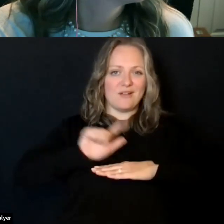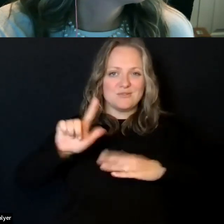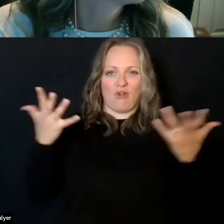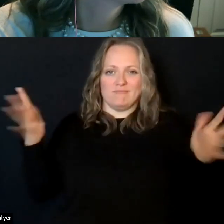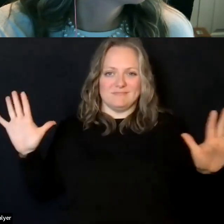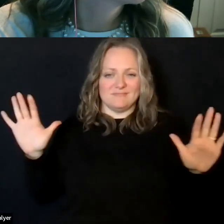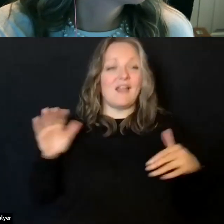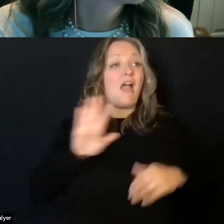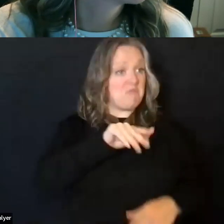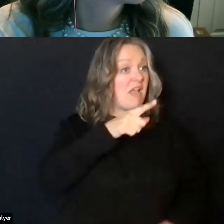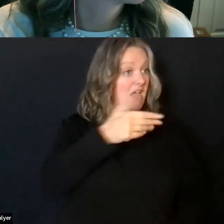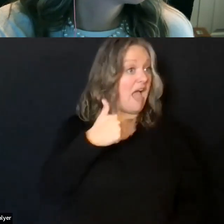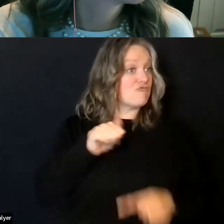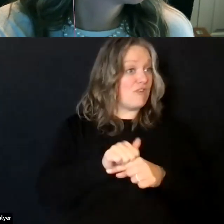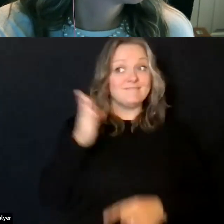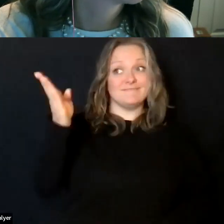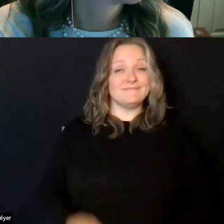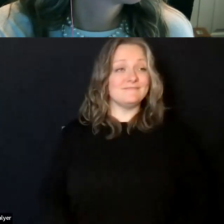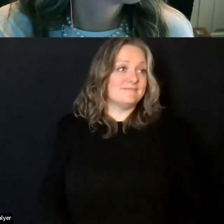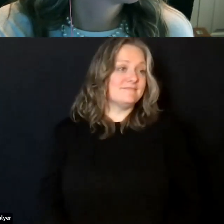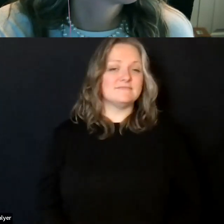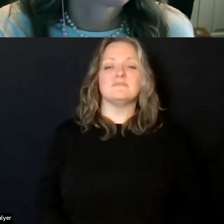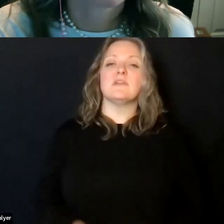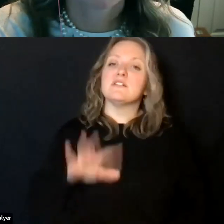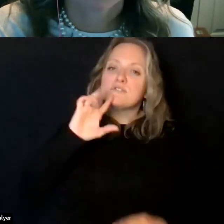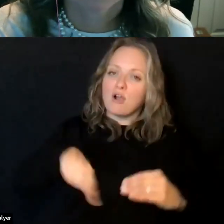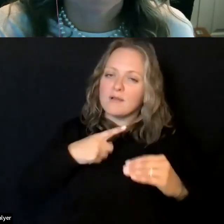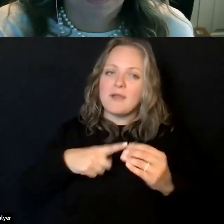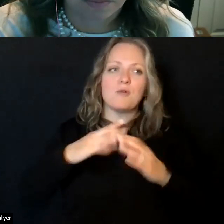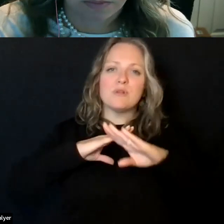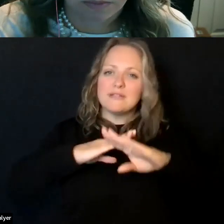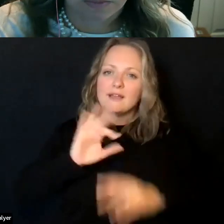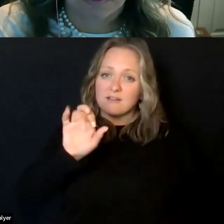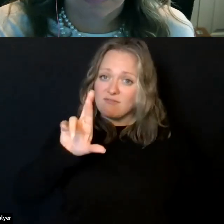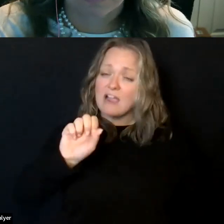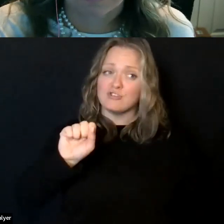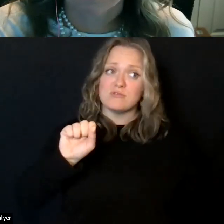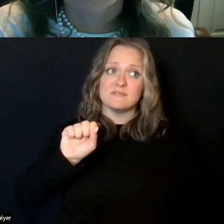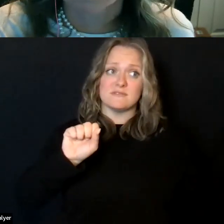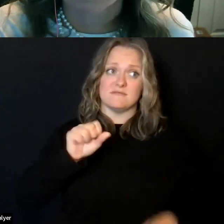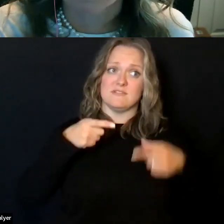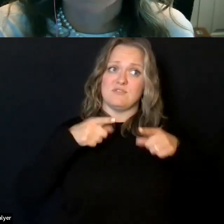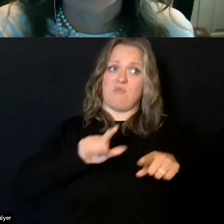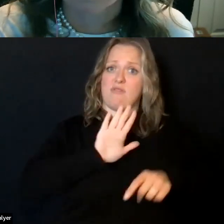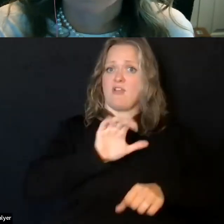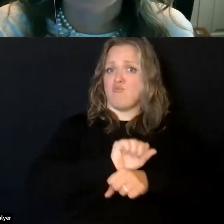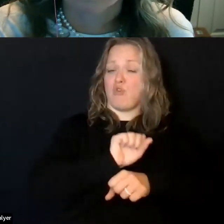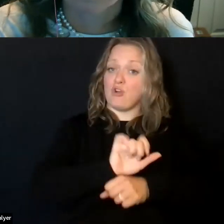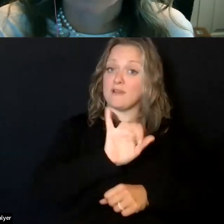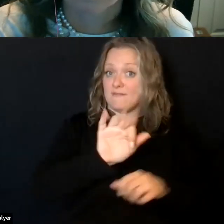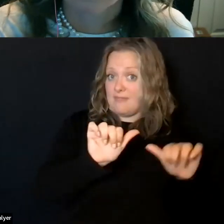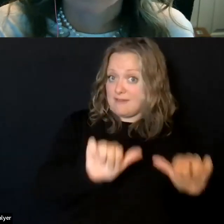that we offer these trainings and just talking about protective factors if they're able to in their work. So, and then a